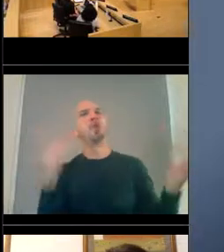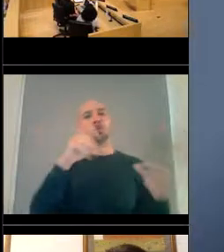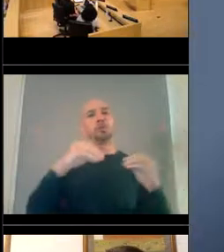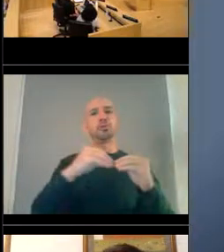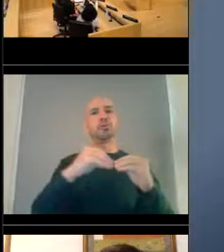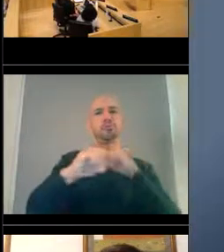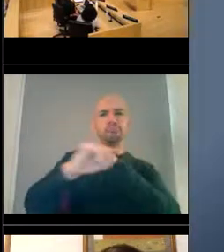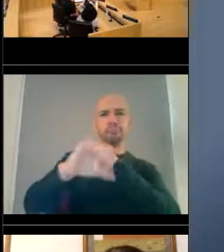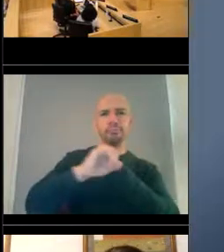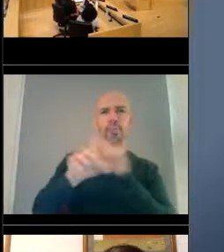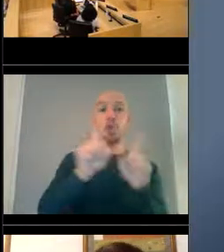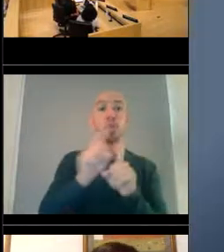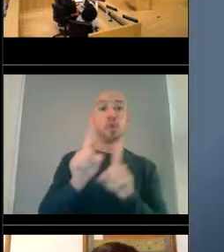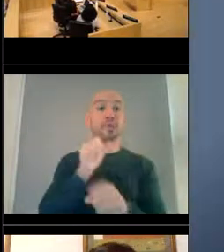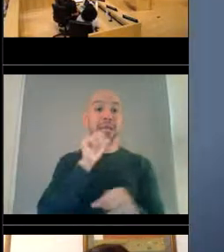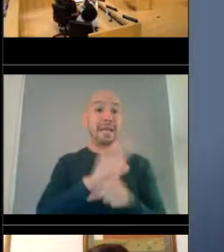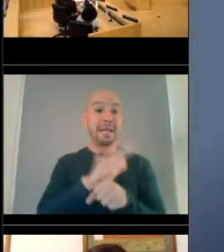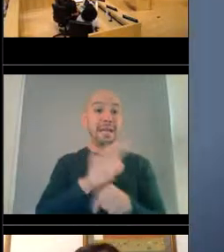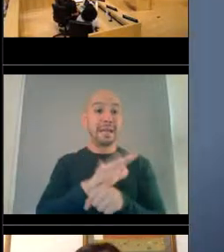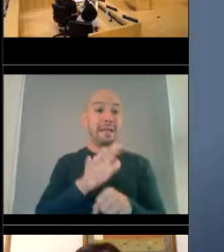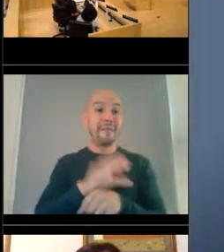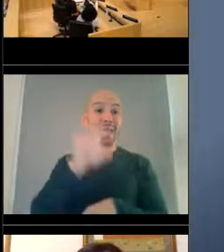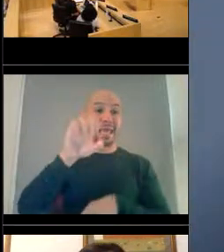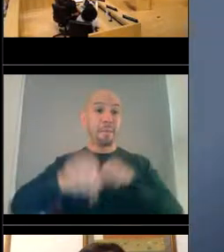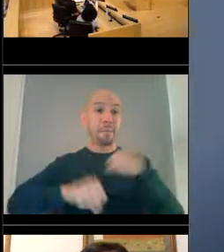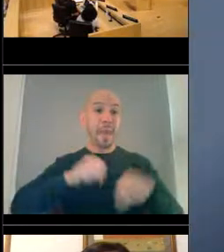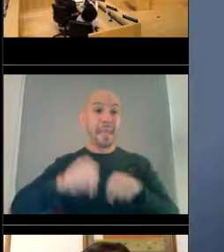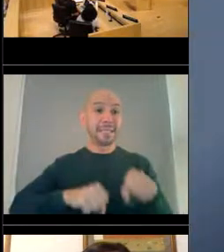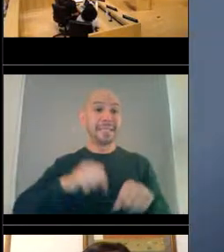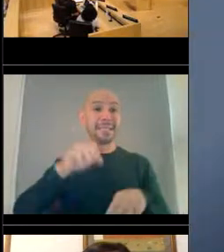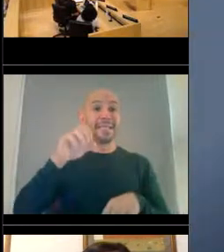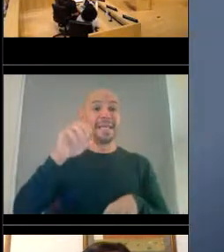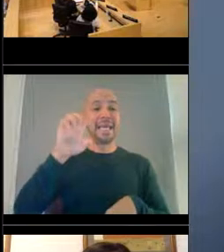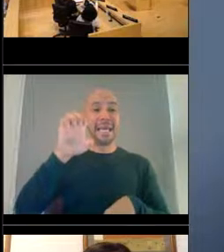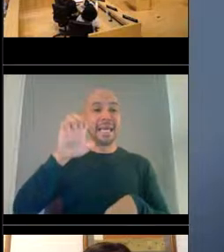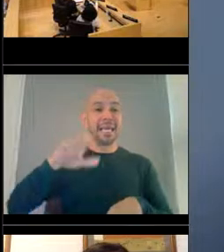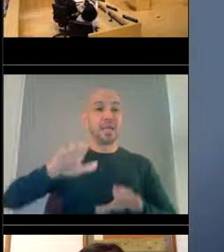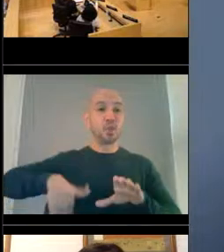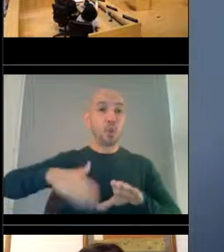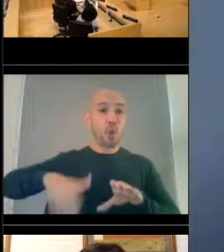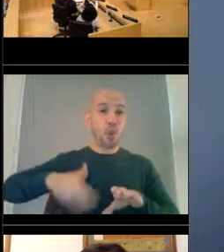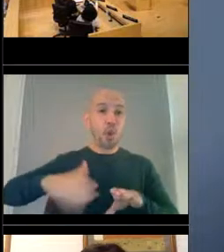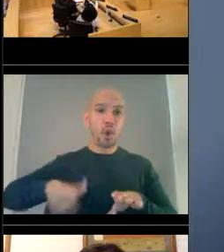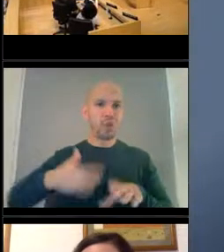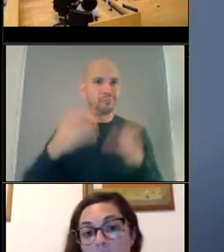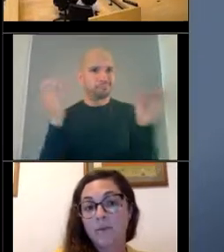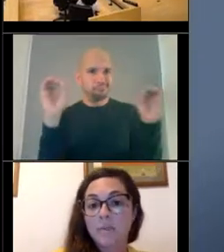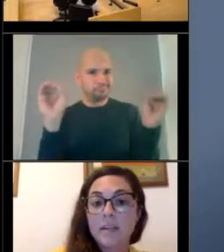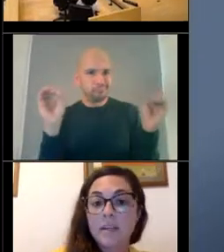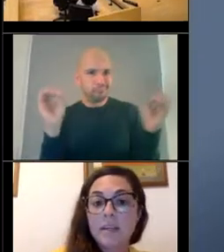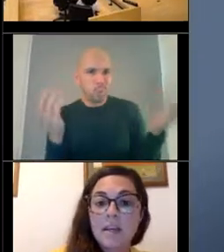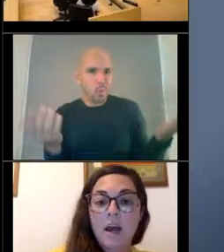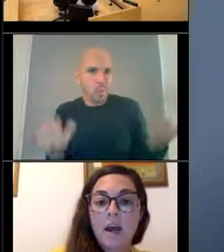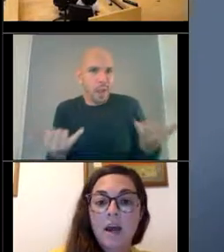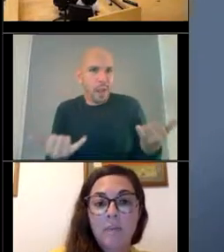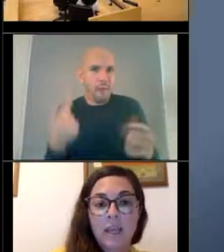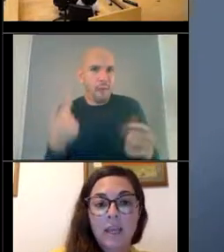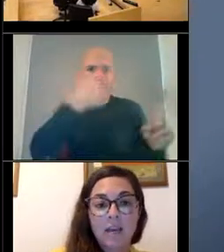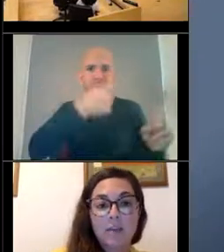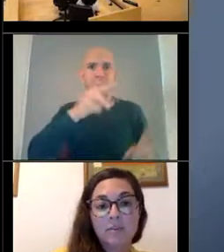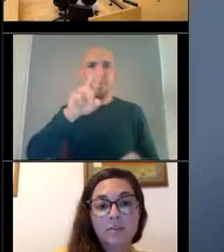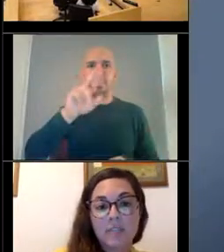a lack of like e-bikes and scooters there's no scooters um and uh or e-bikes right now in richmond